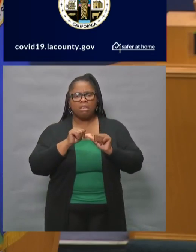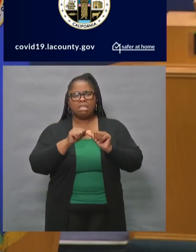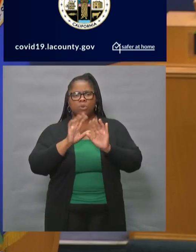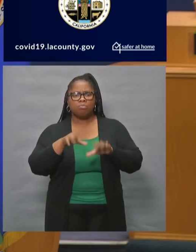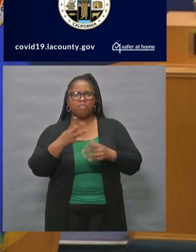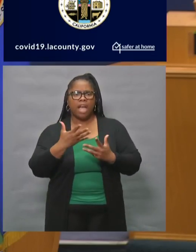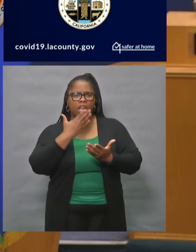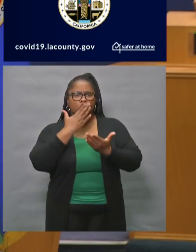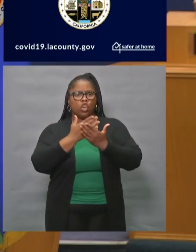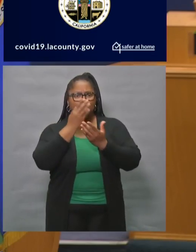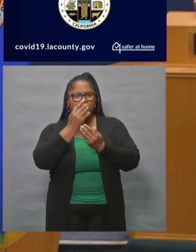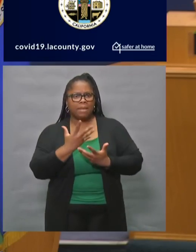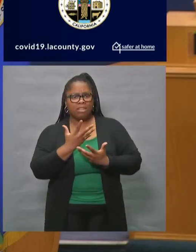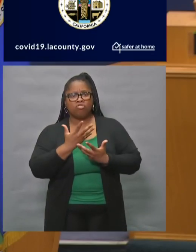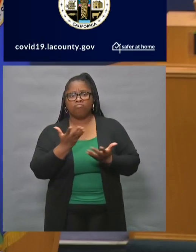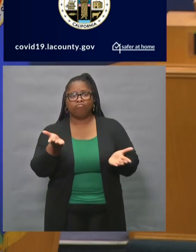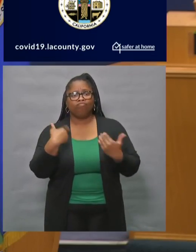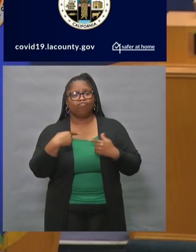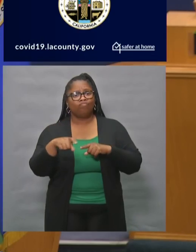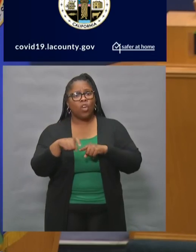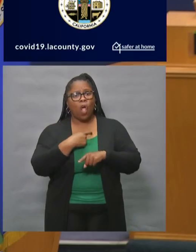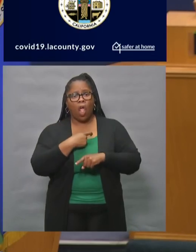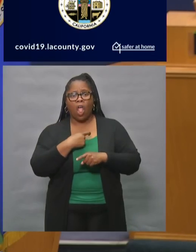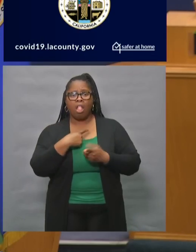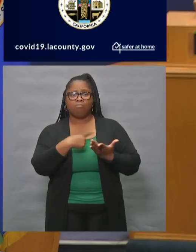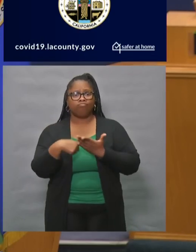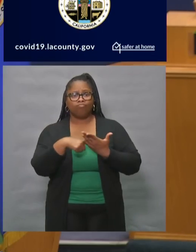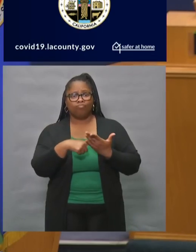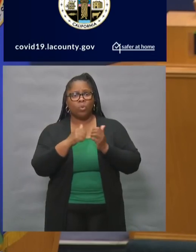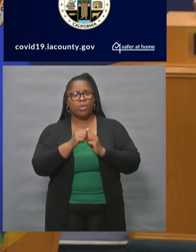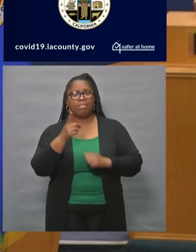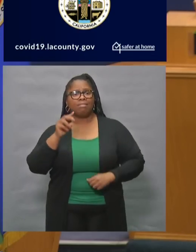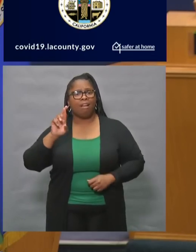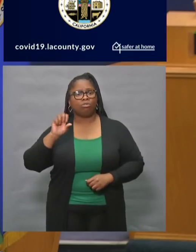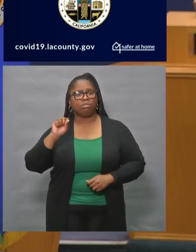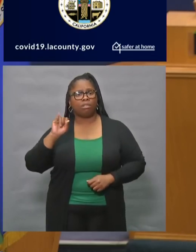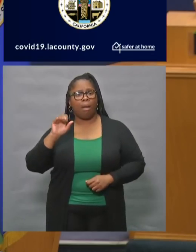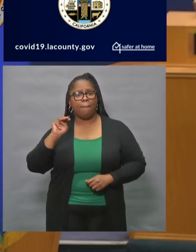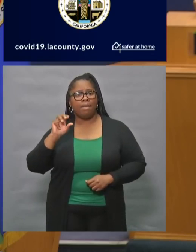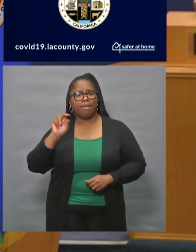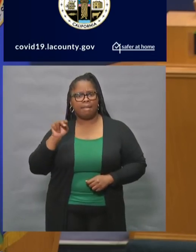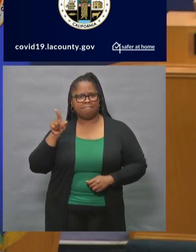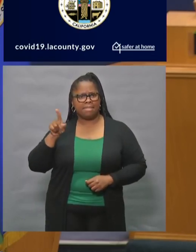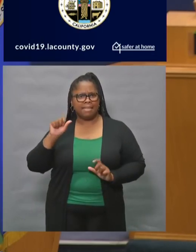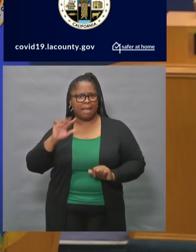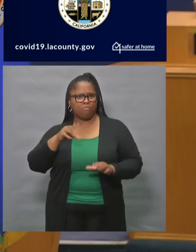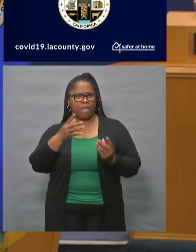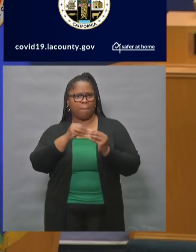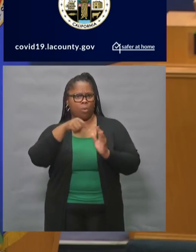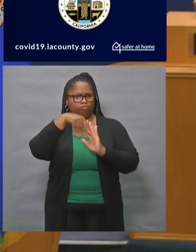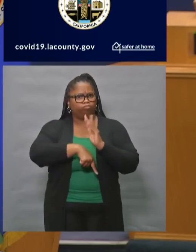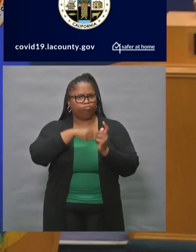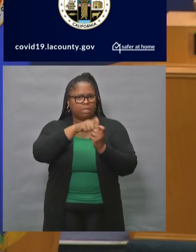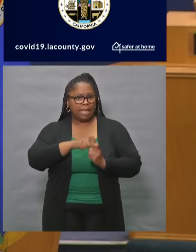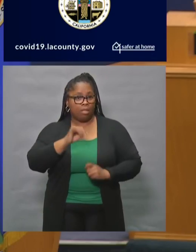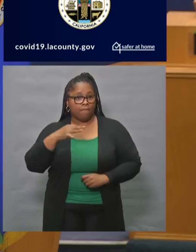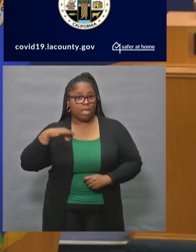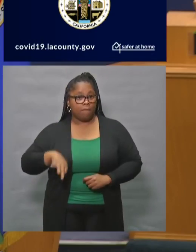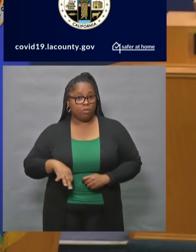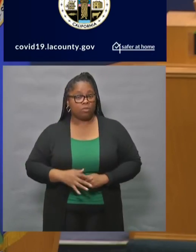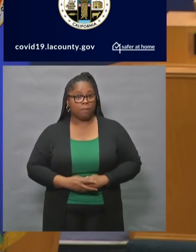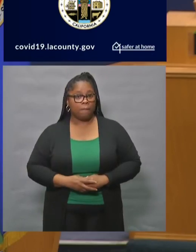on that, and feel free to call us, and then you can talk to Dr. Simon, and he can give you more detail if that's helpful. What about kids?